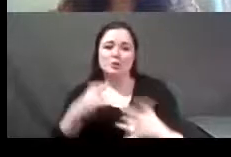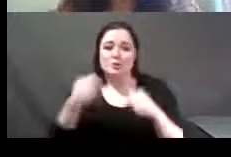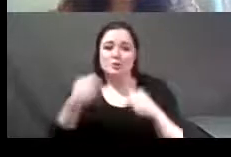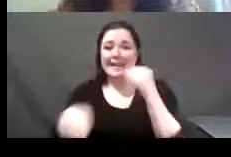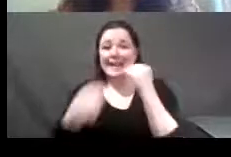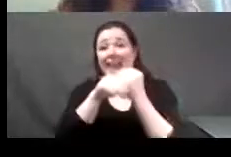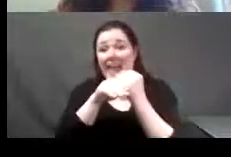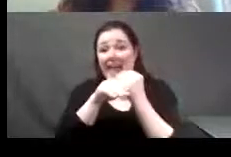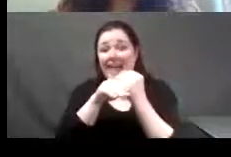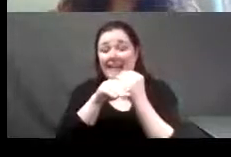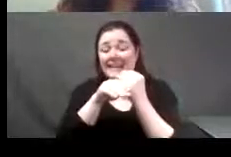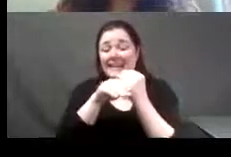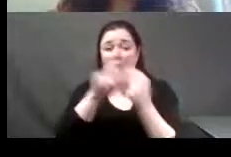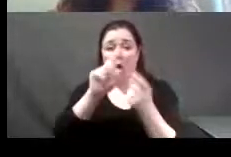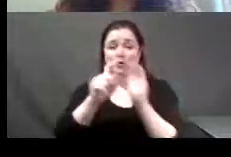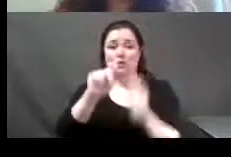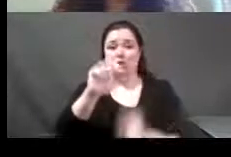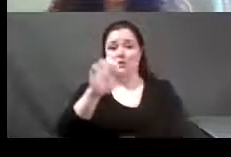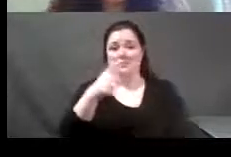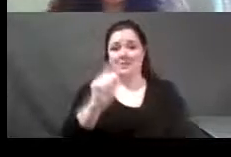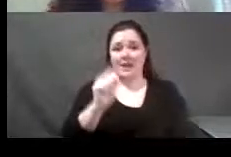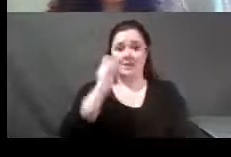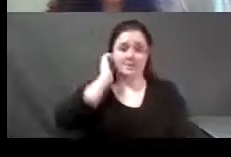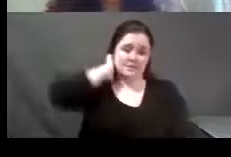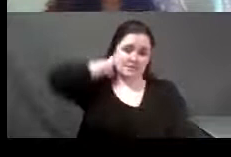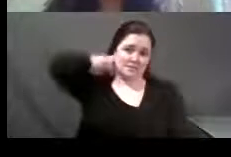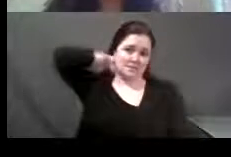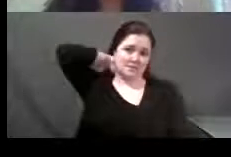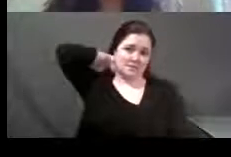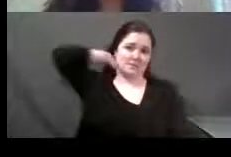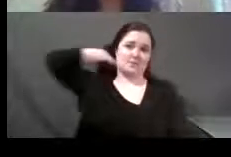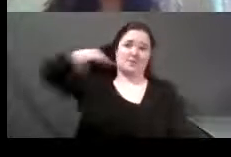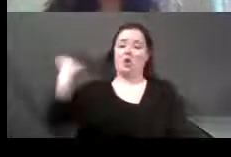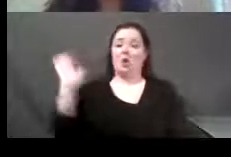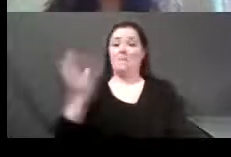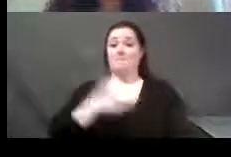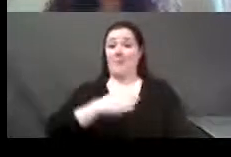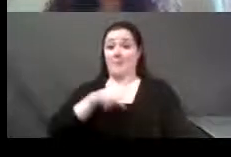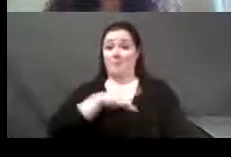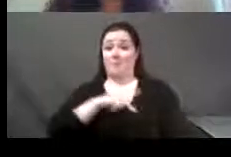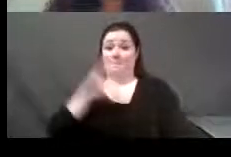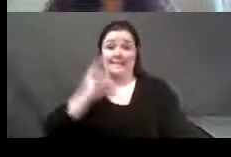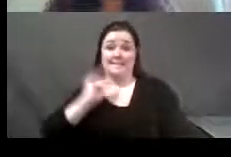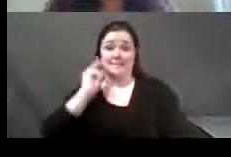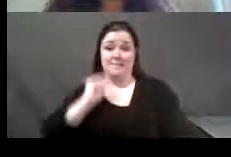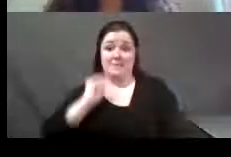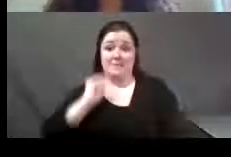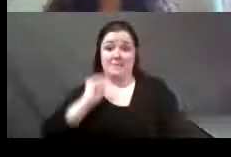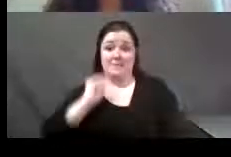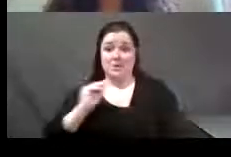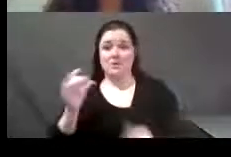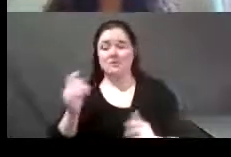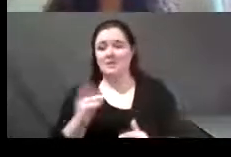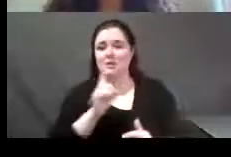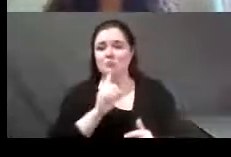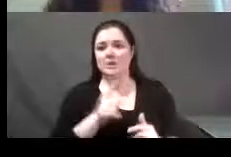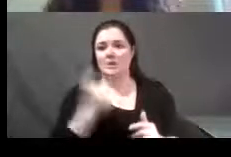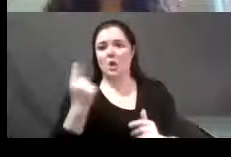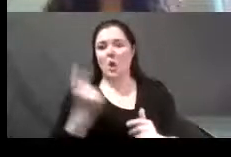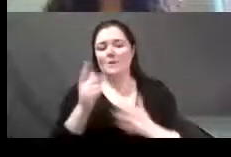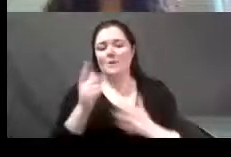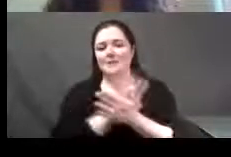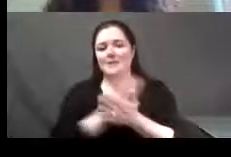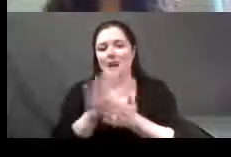text. And I'll say, just from my personal experience working with communities, it's always nice to have a very